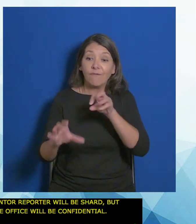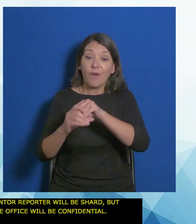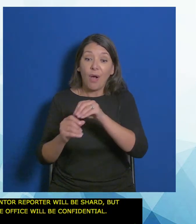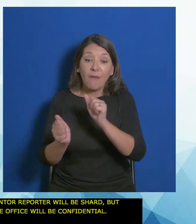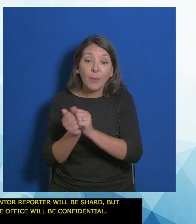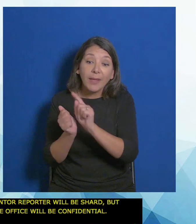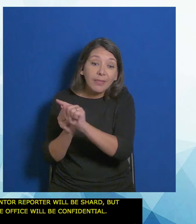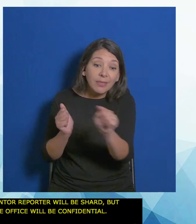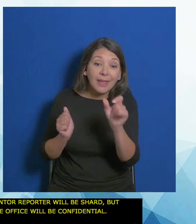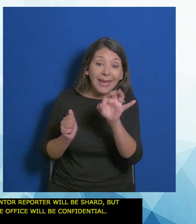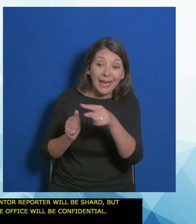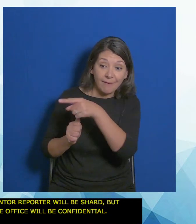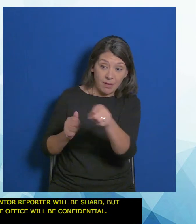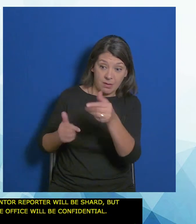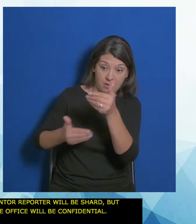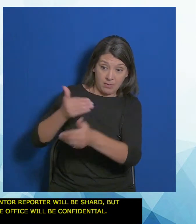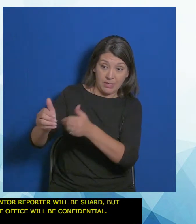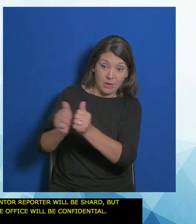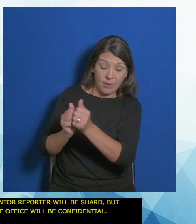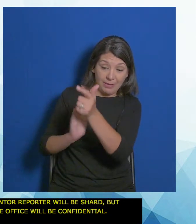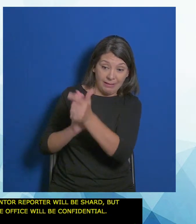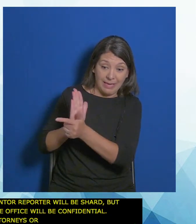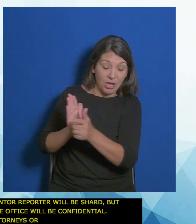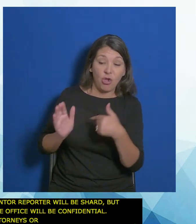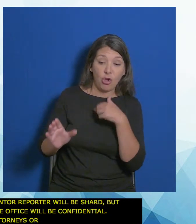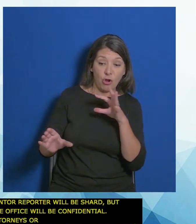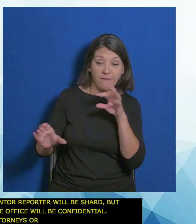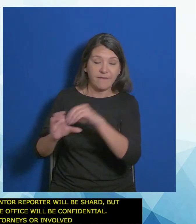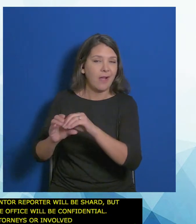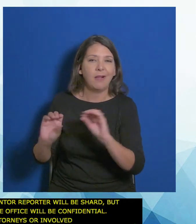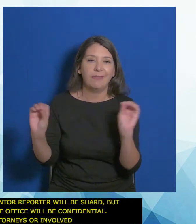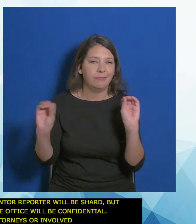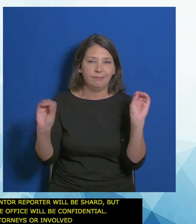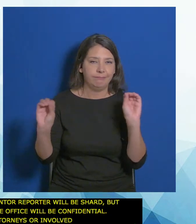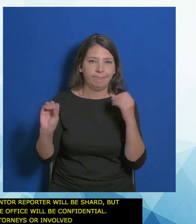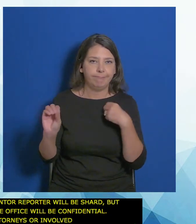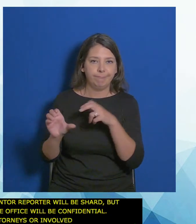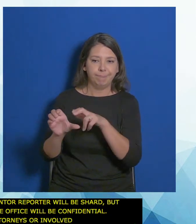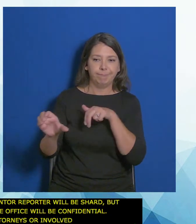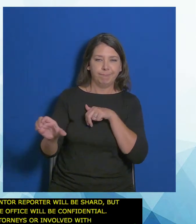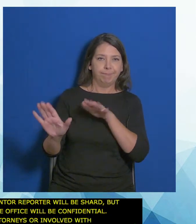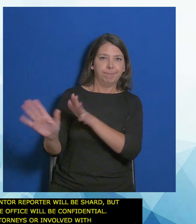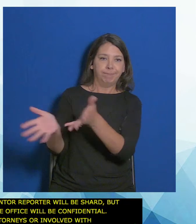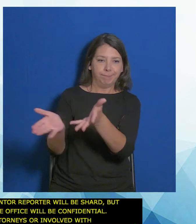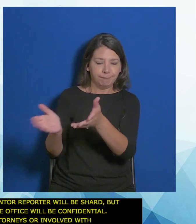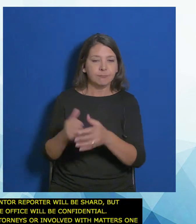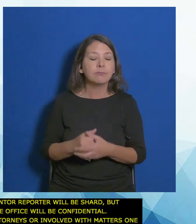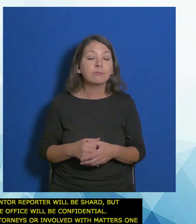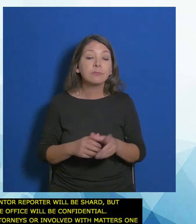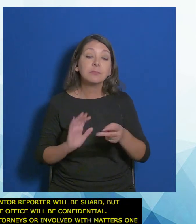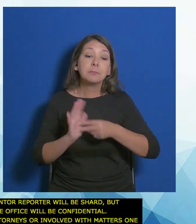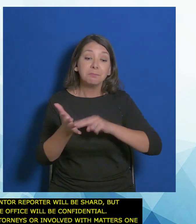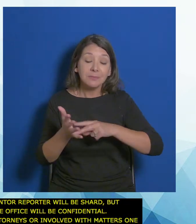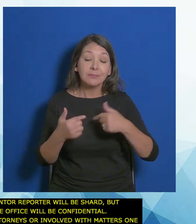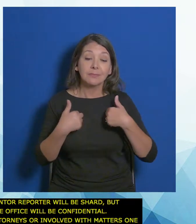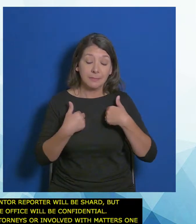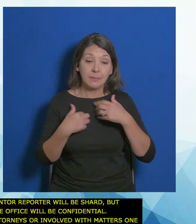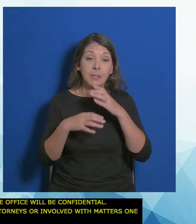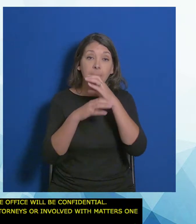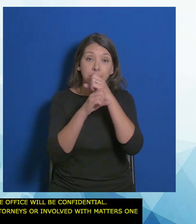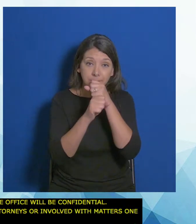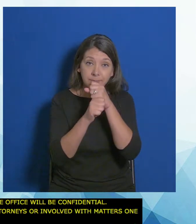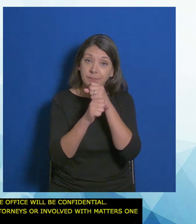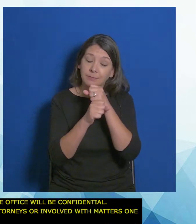steps have been taken. And so the role of maintaining confidentiality belongs